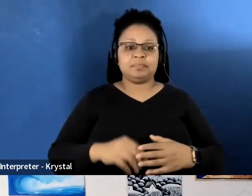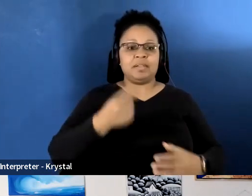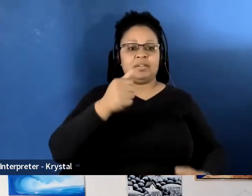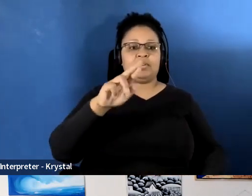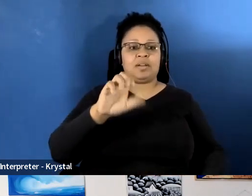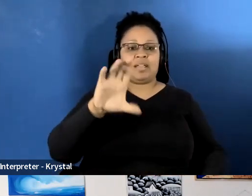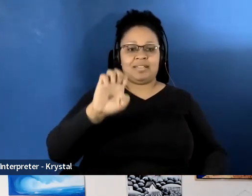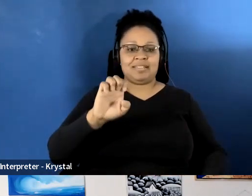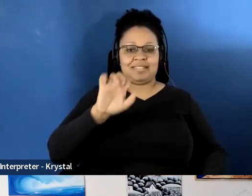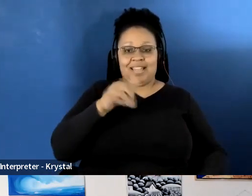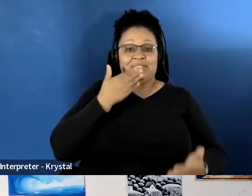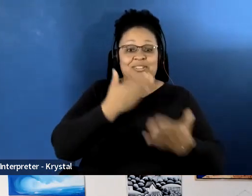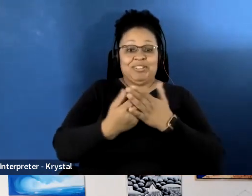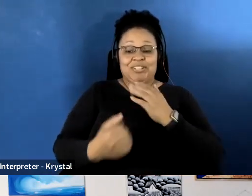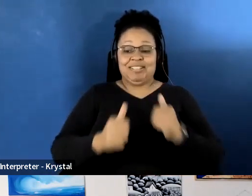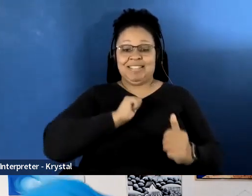self-advocacy.